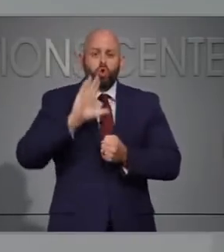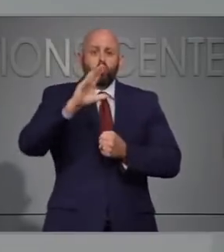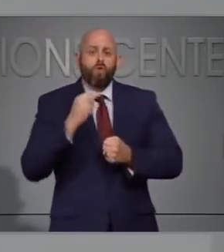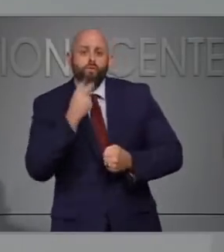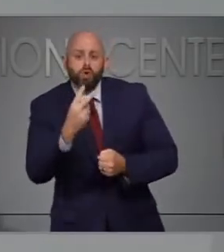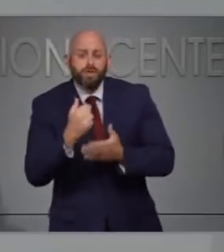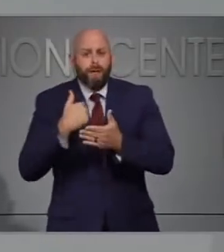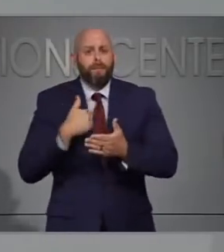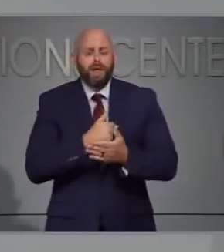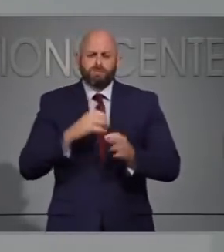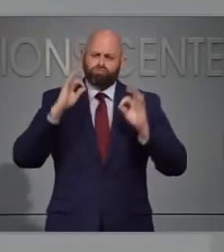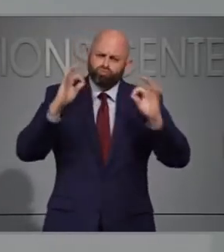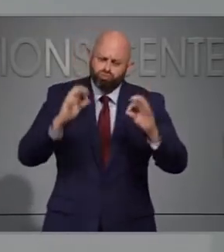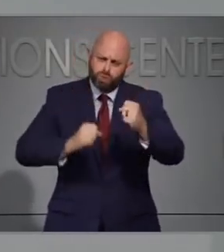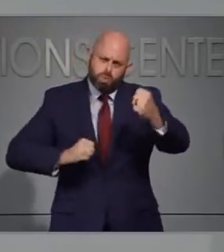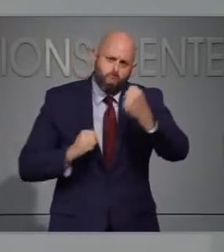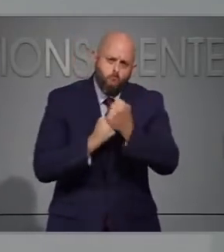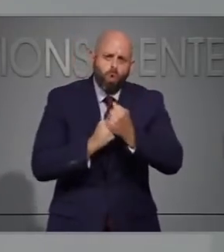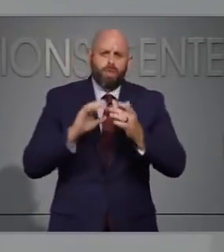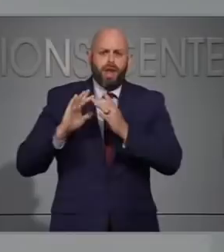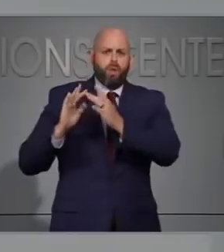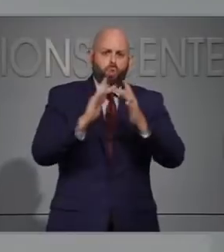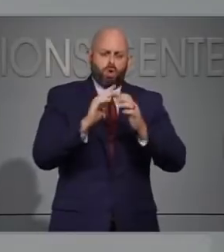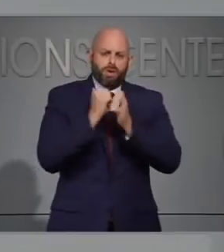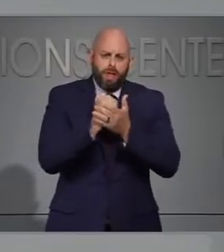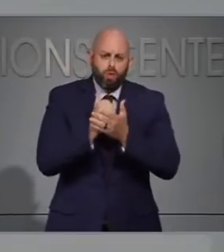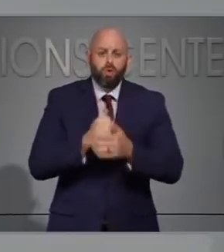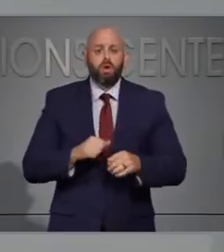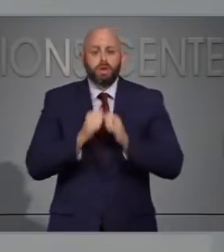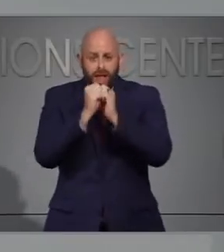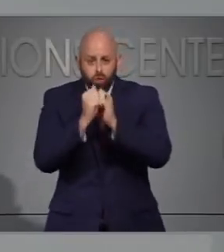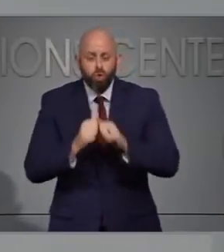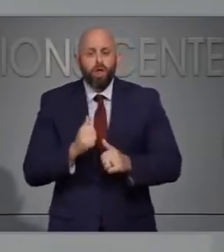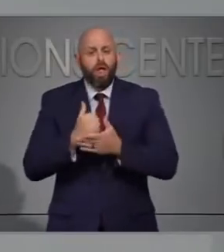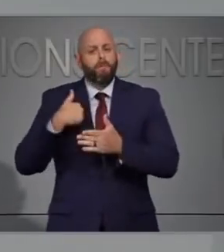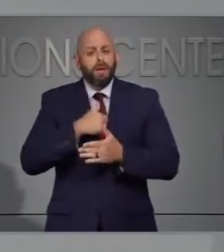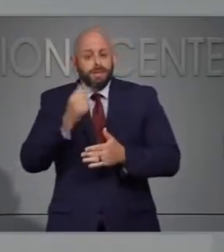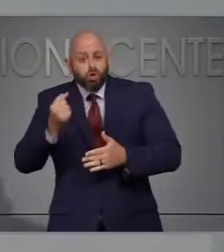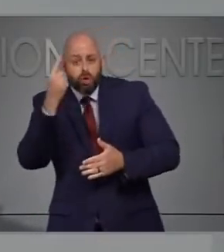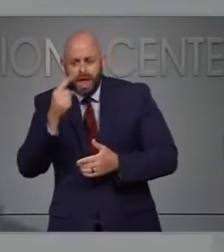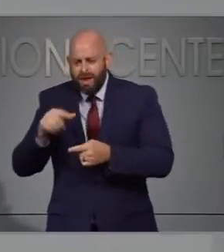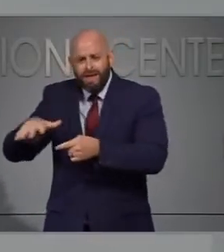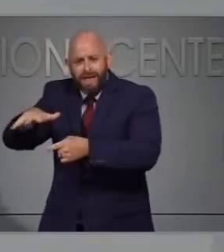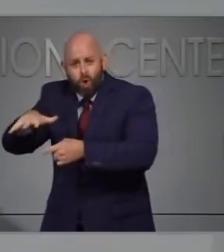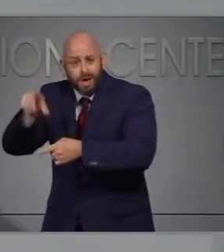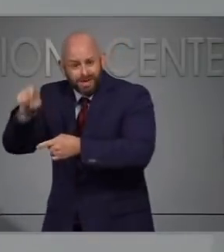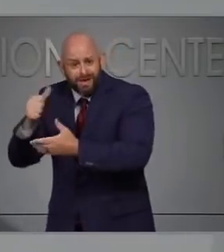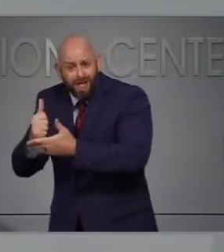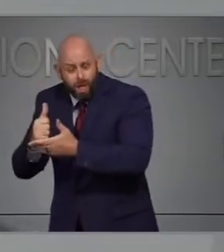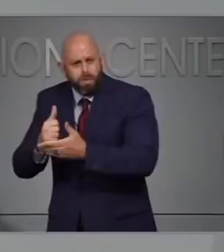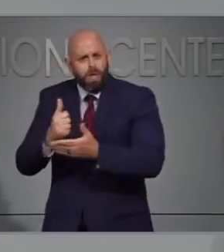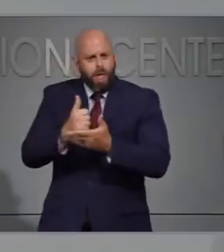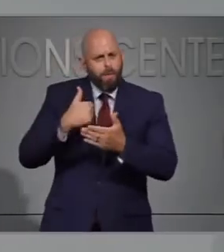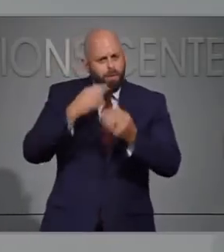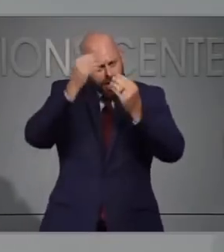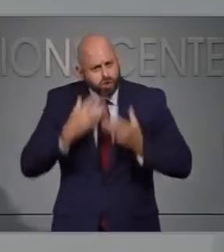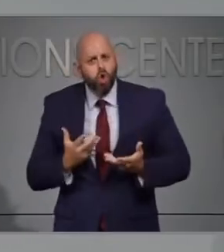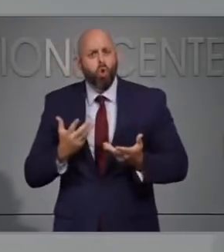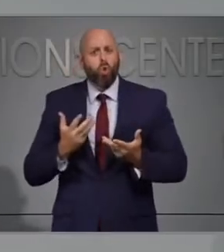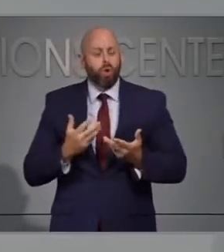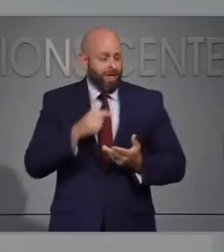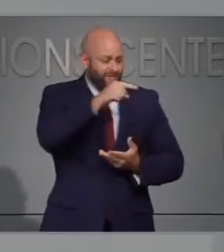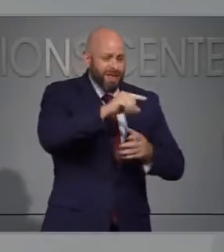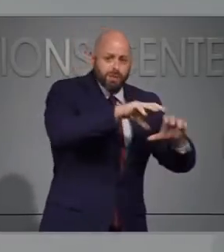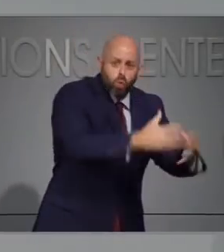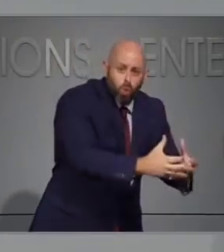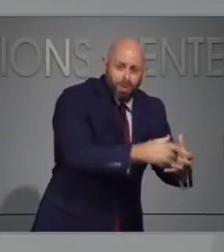us go deeper in growing this network. Help us understand where the resources are needed. Help us understand the key populations that need to